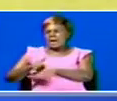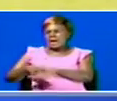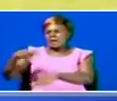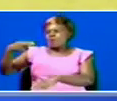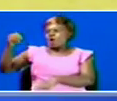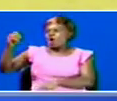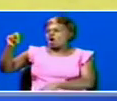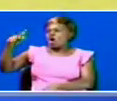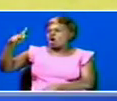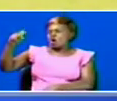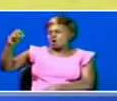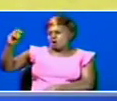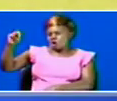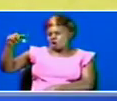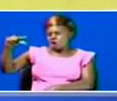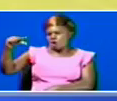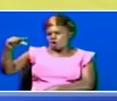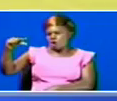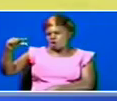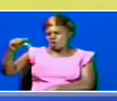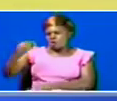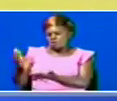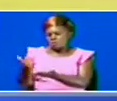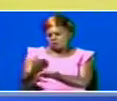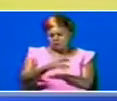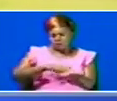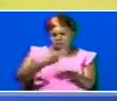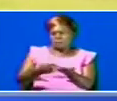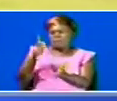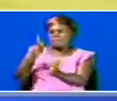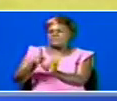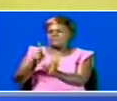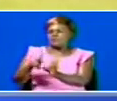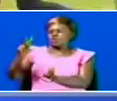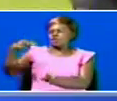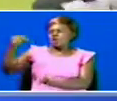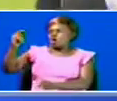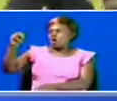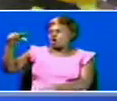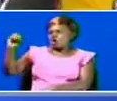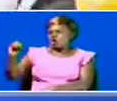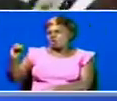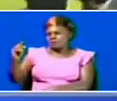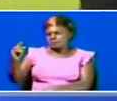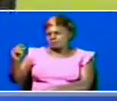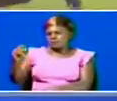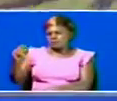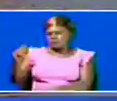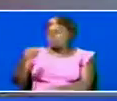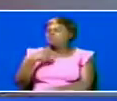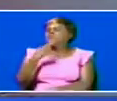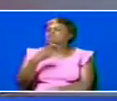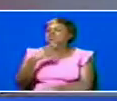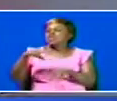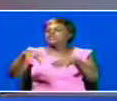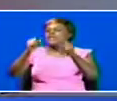are able to mobilize finances for them to participate in Hong Kong service. Thank you. Richard Omwela, who's the Kenya Rugby Union